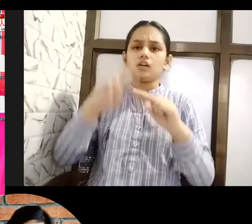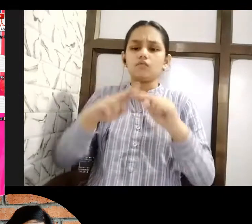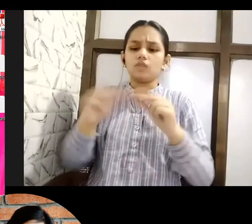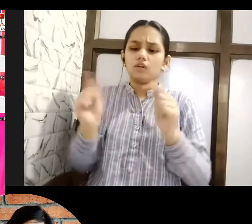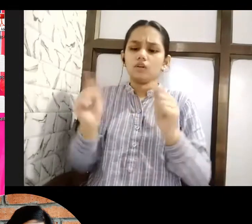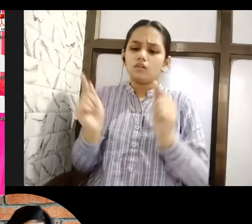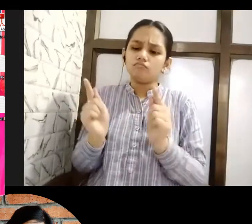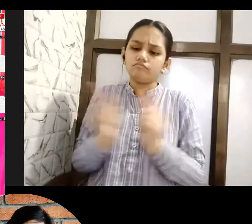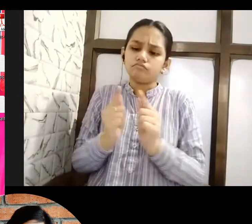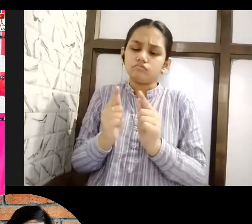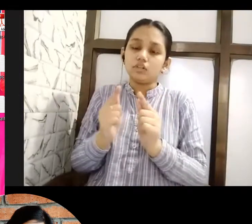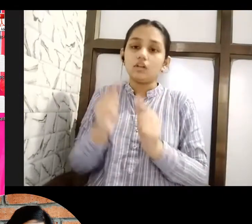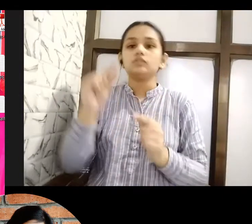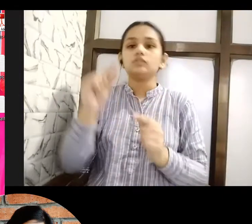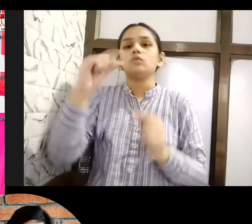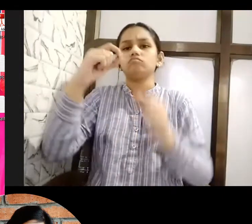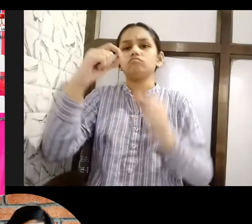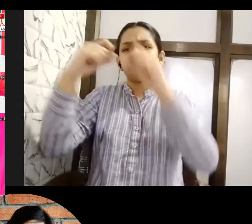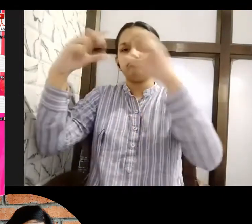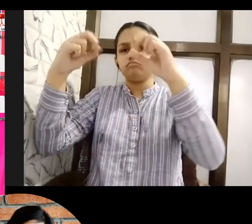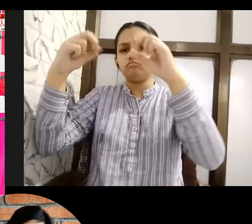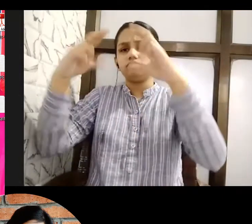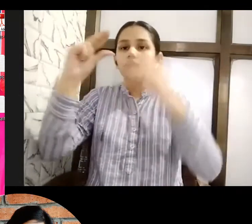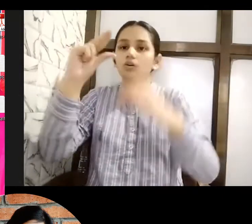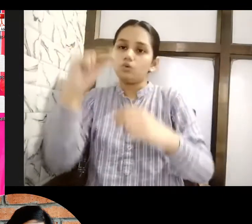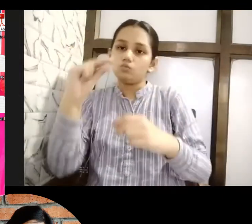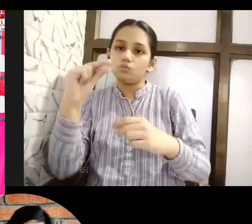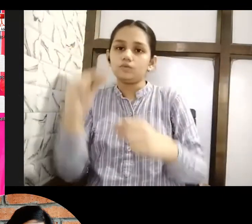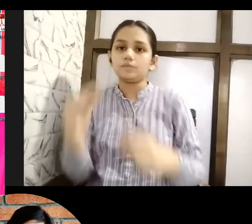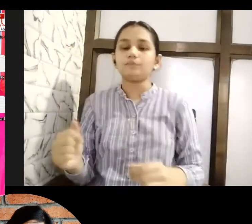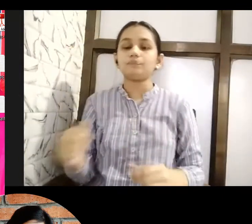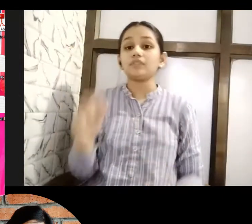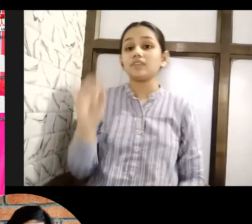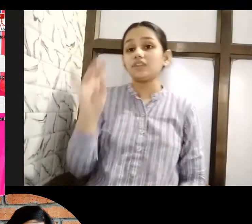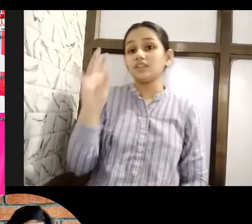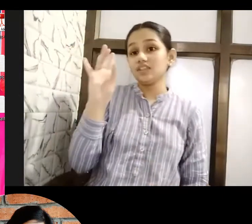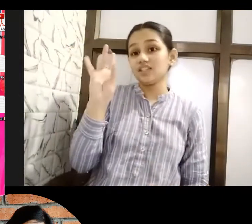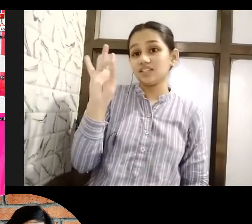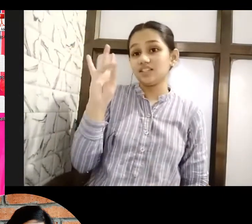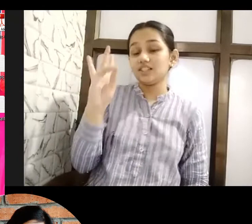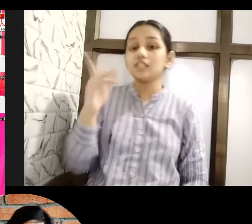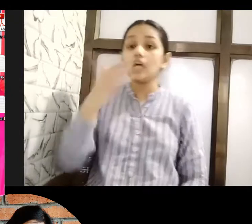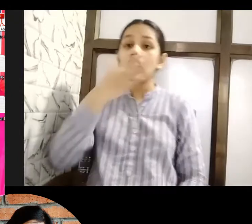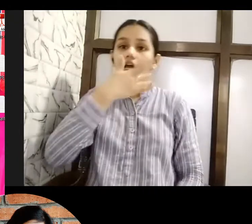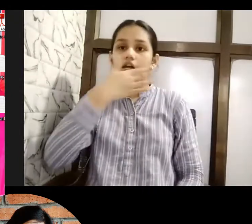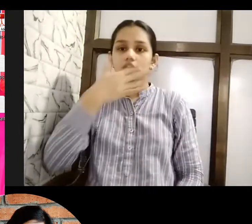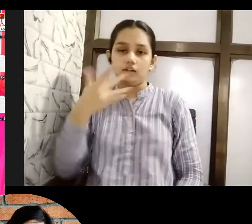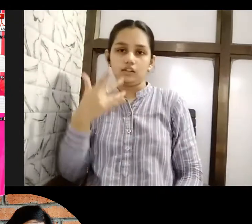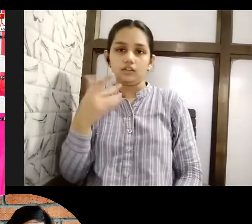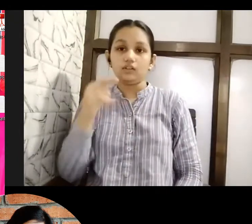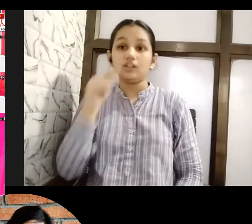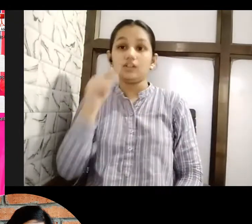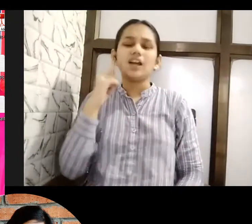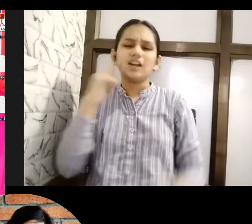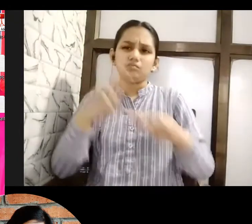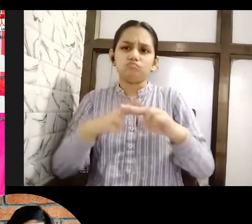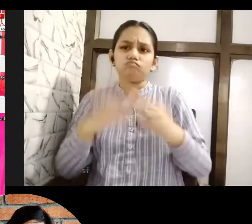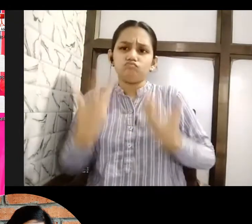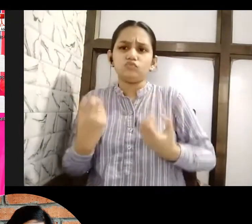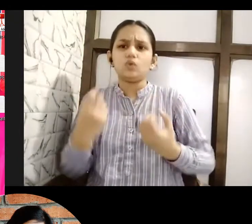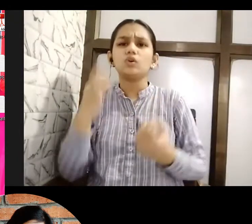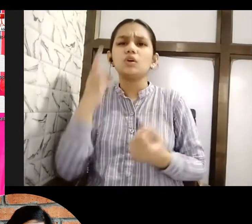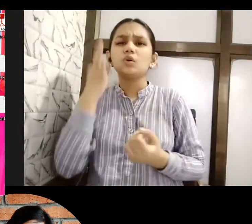Correct? So this is my slider. Then I have color. If I want to change the color, I can make it blue